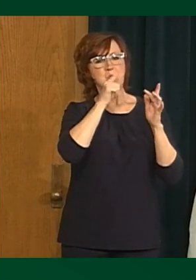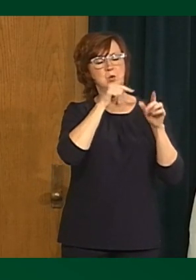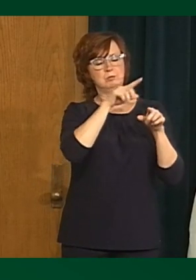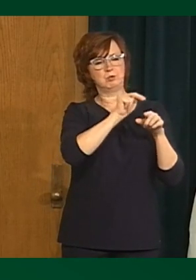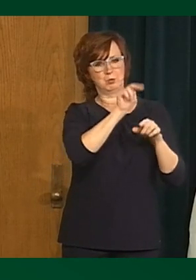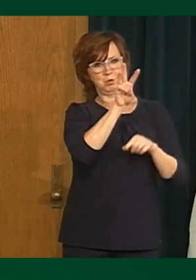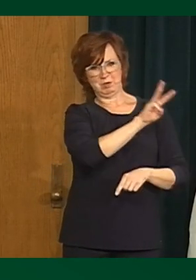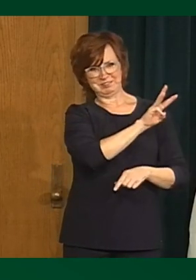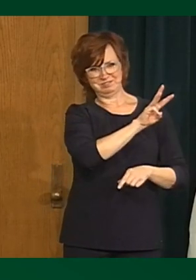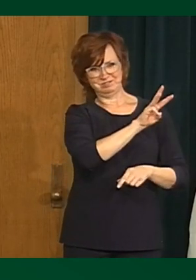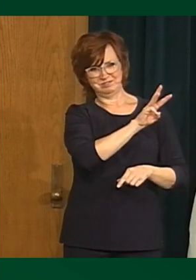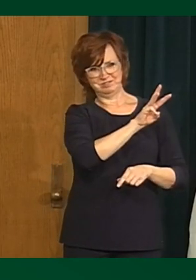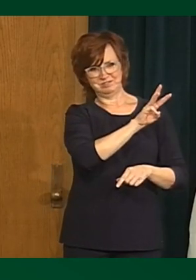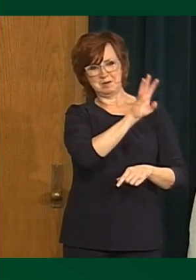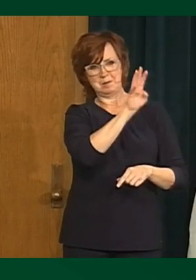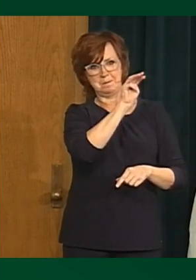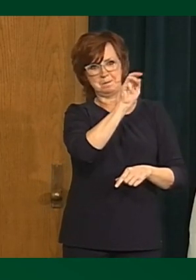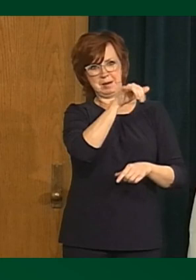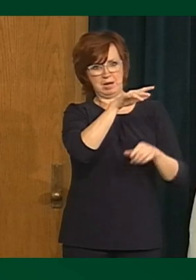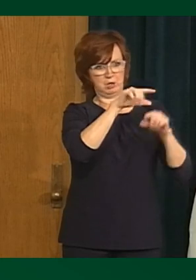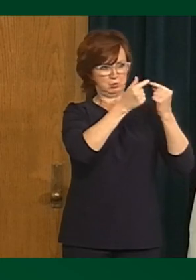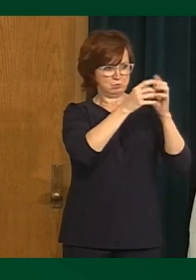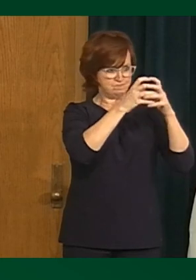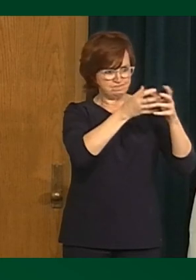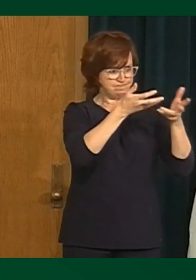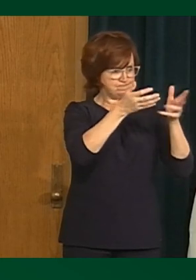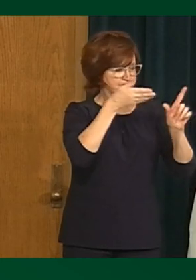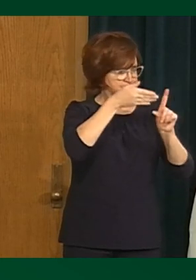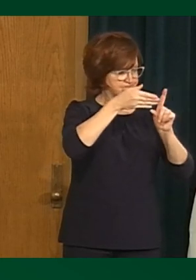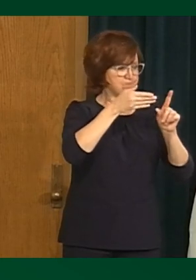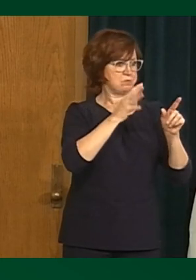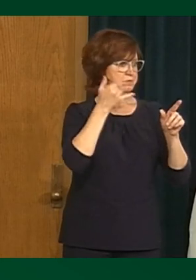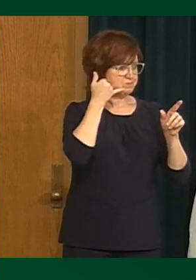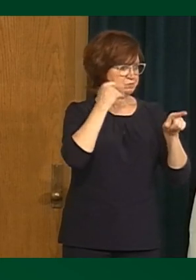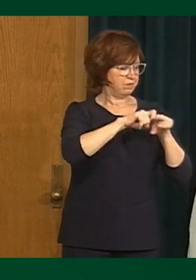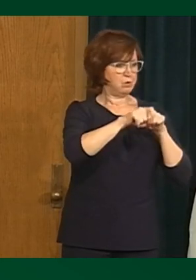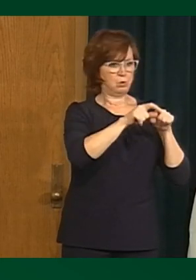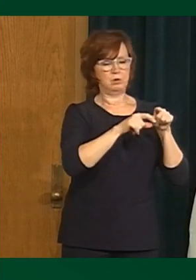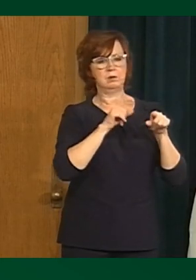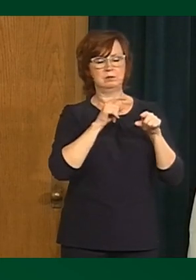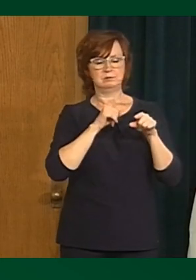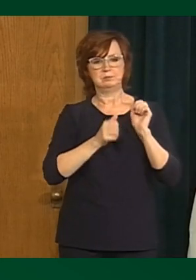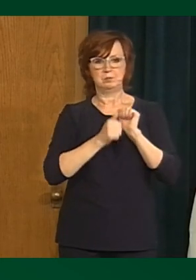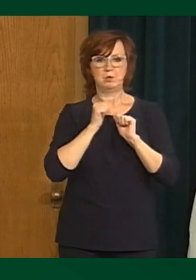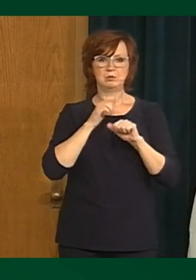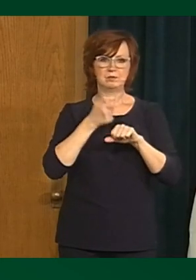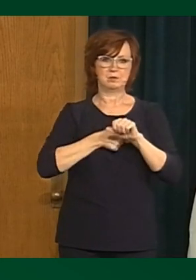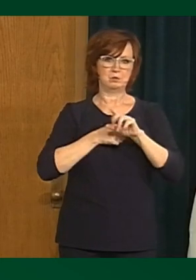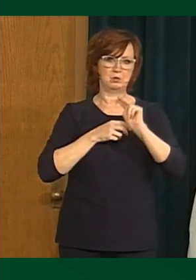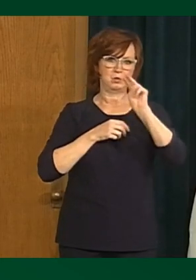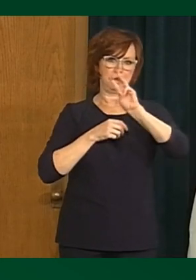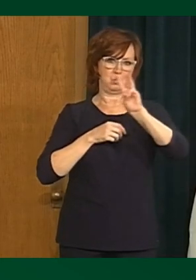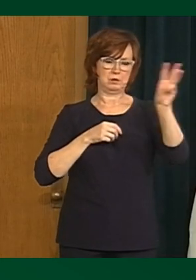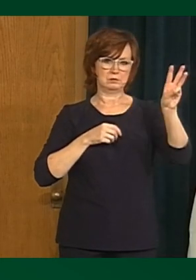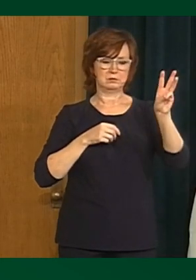the predominant majority, the vast majority of our COVID positive cases in the Northern Administration District are in